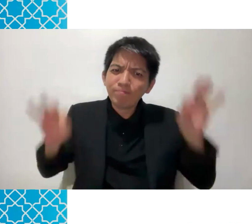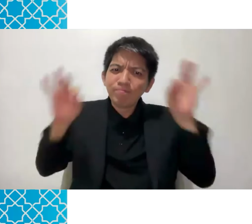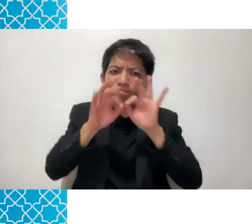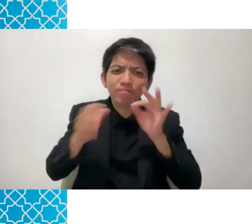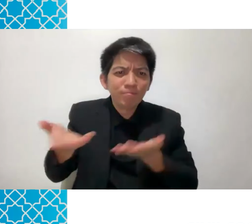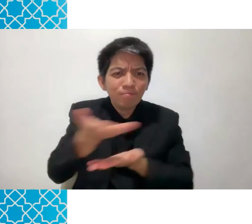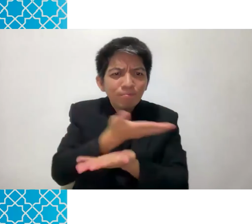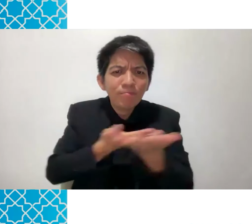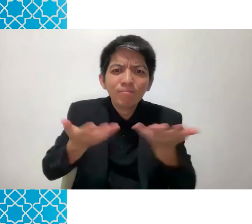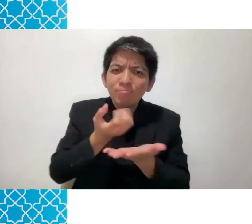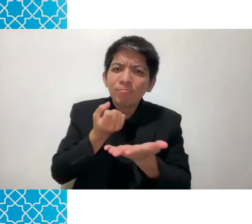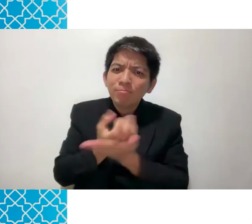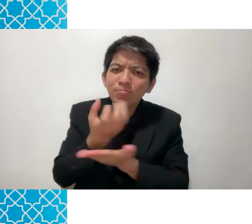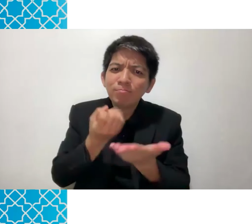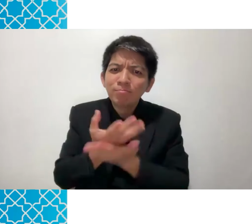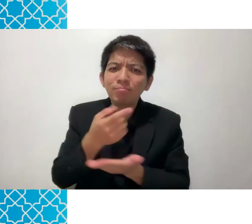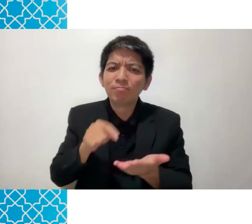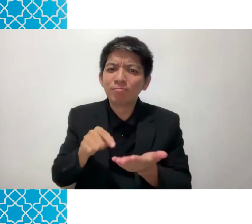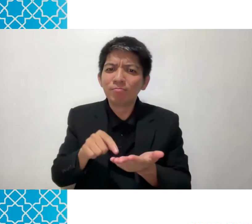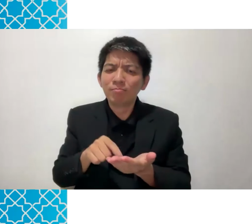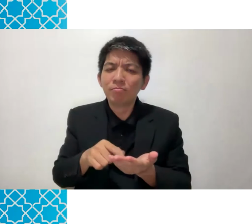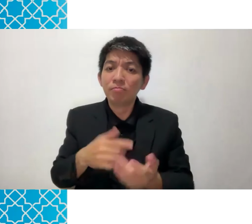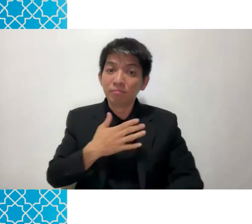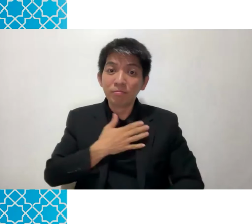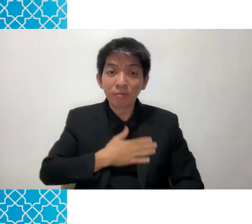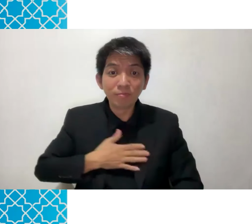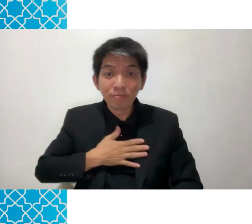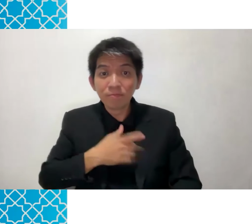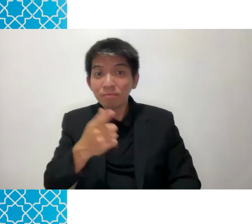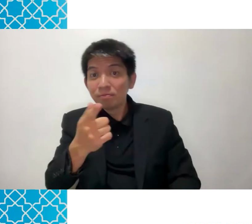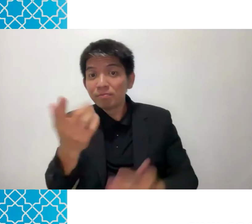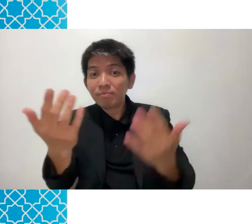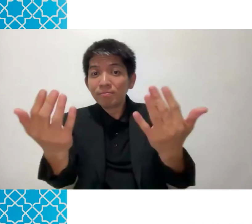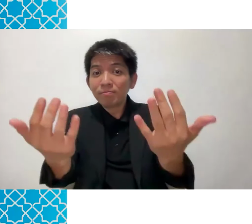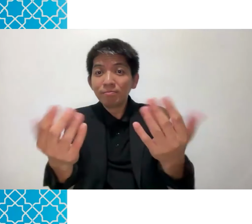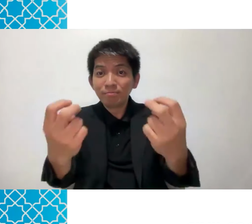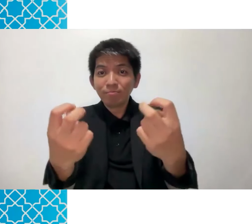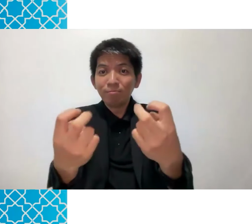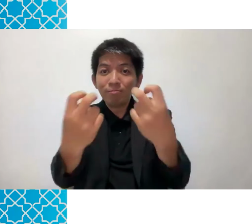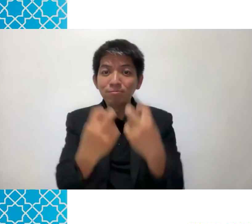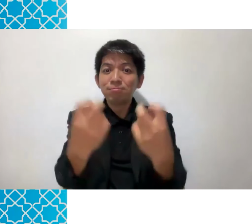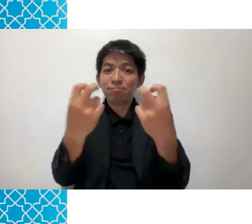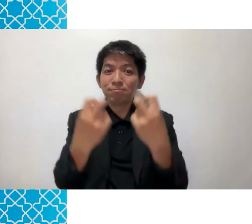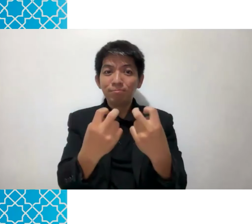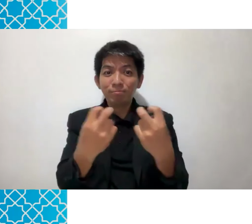here with papers. I hope everyone will be able to grab for their paper when the activity begins.